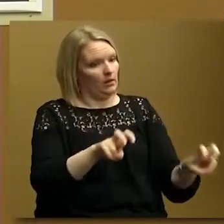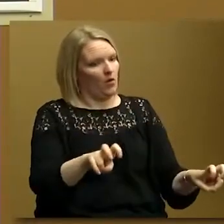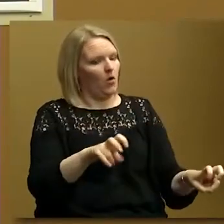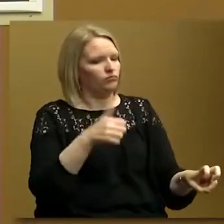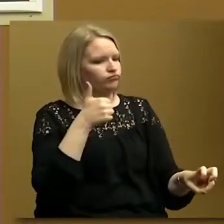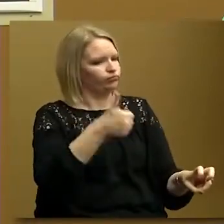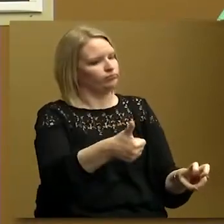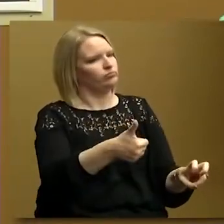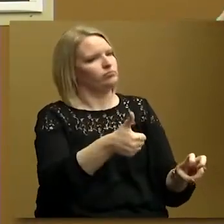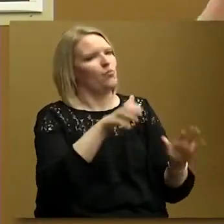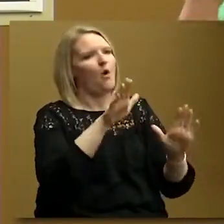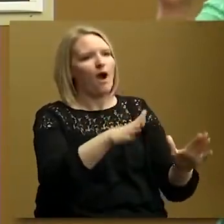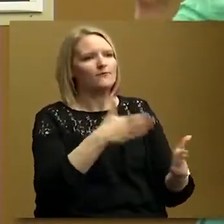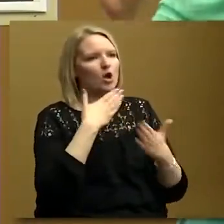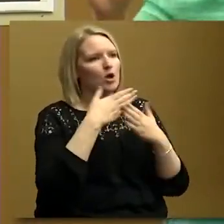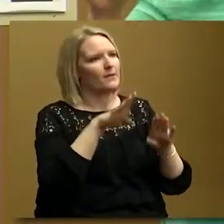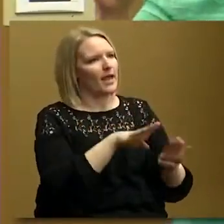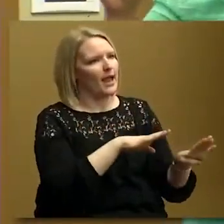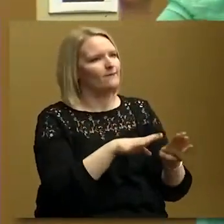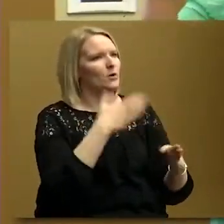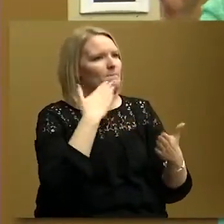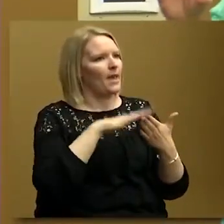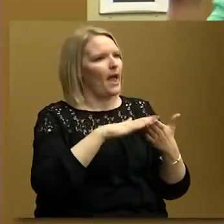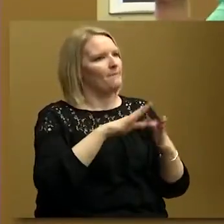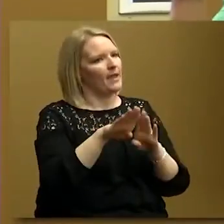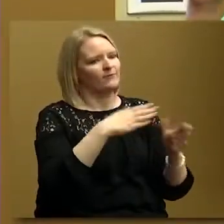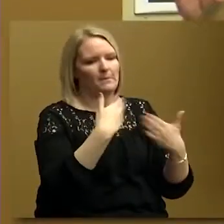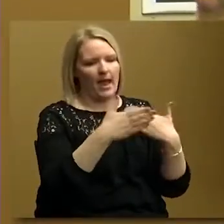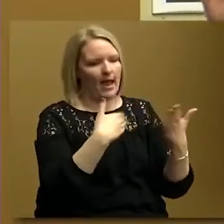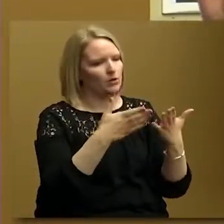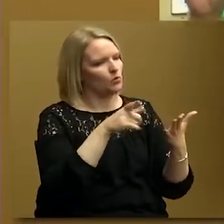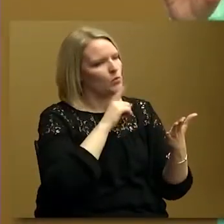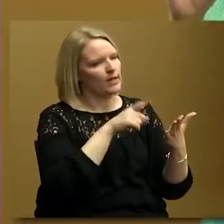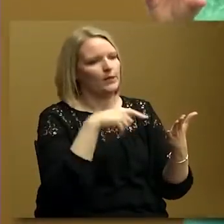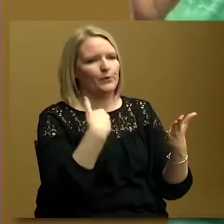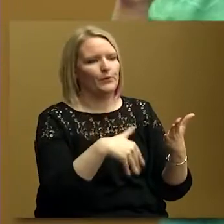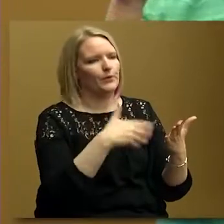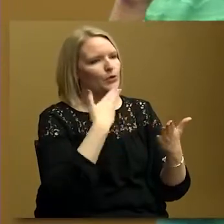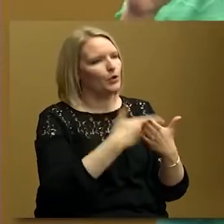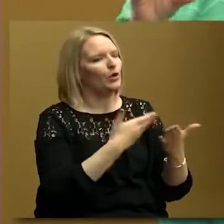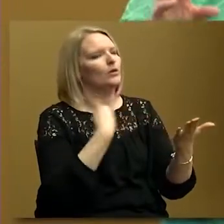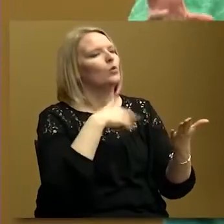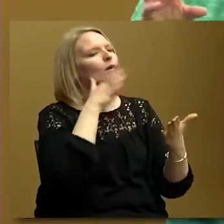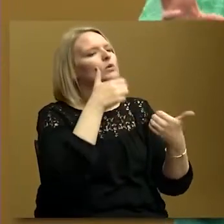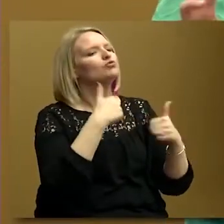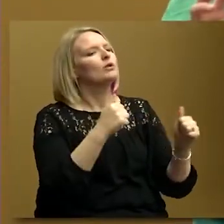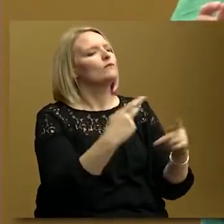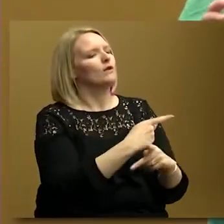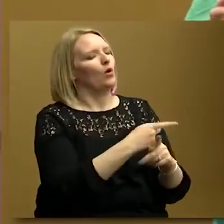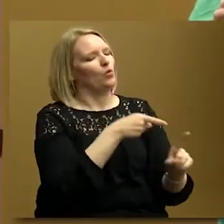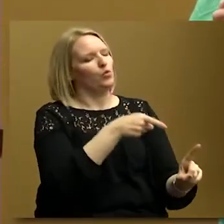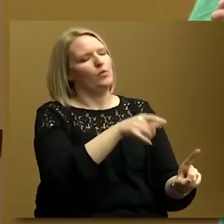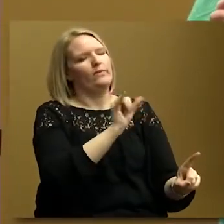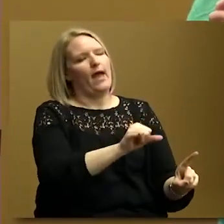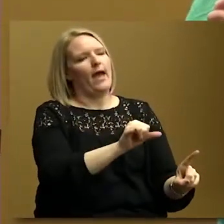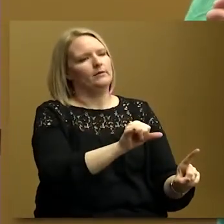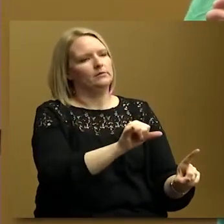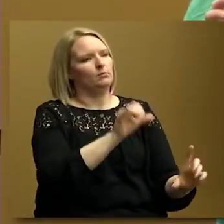we're going to look at it as communication. But we're going to then try to figure out what that communication